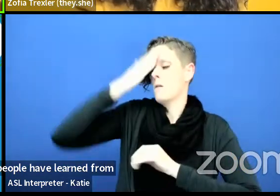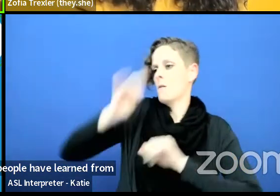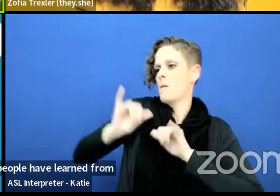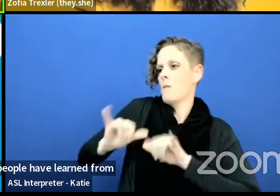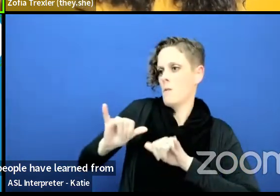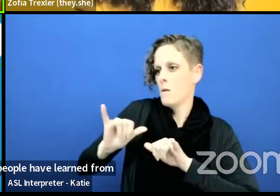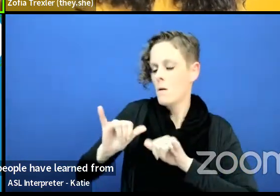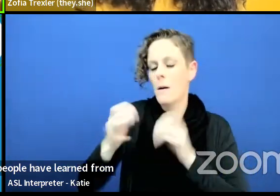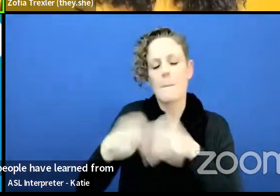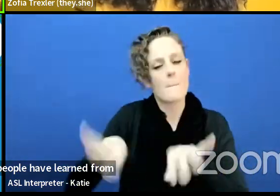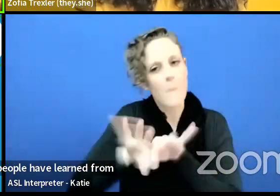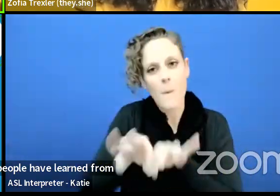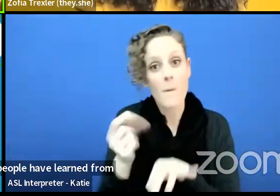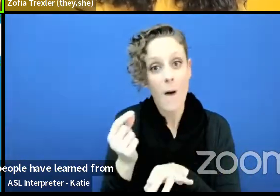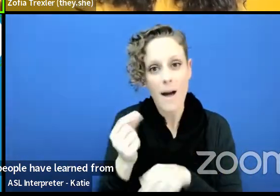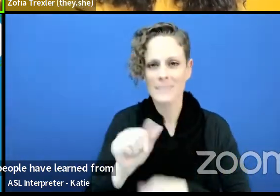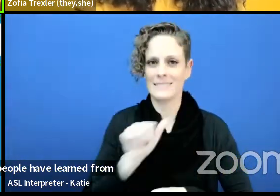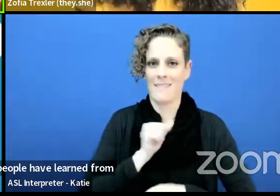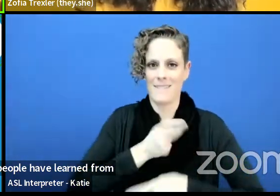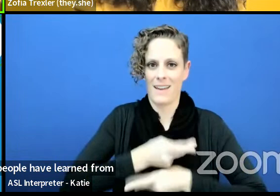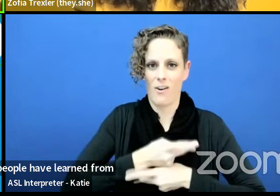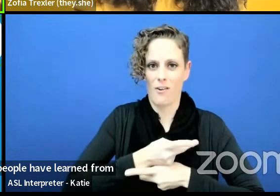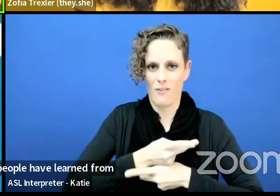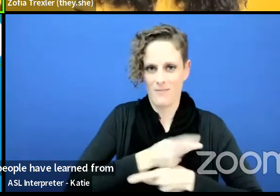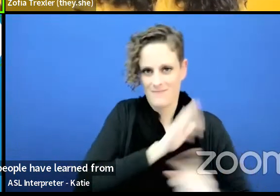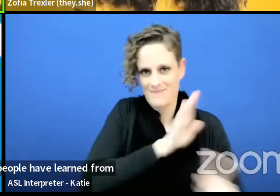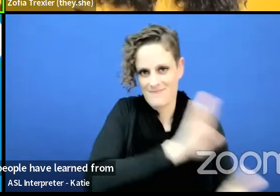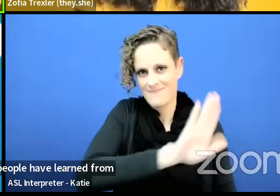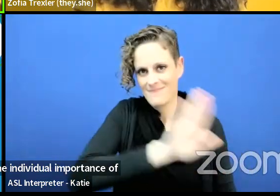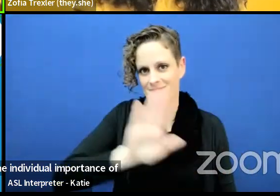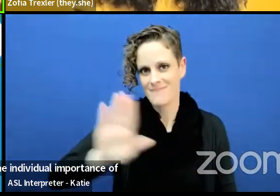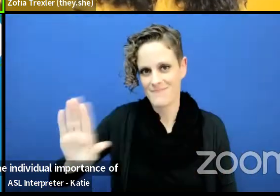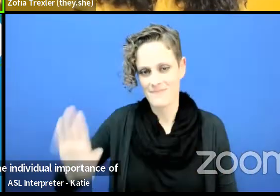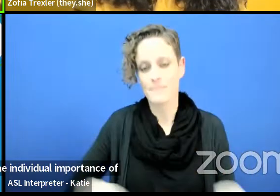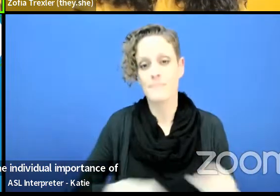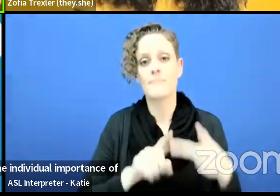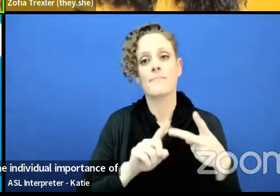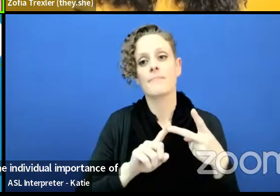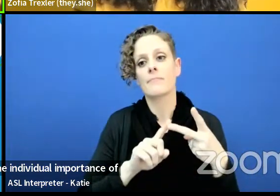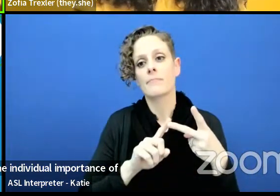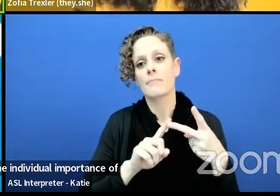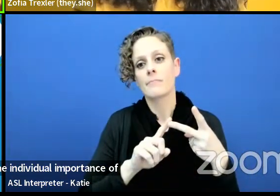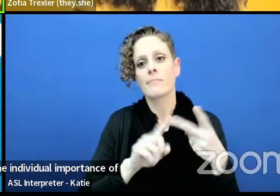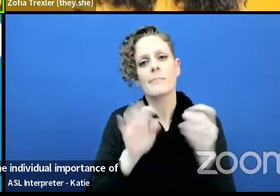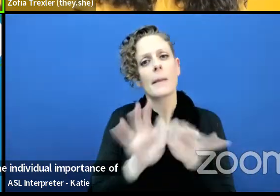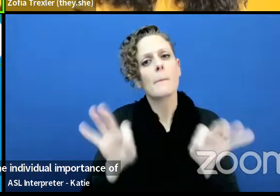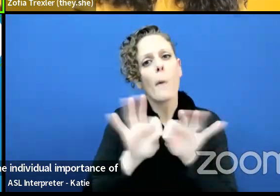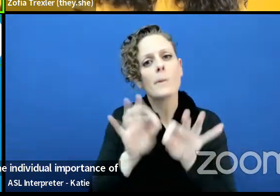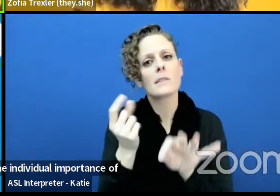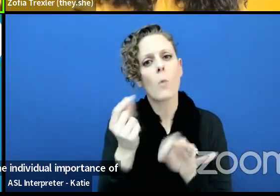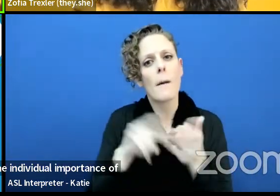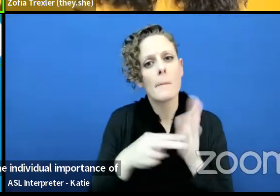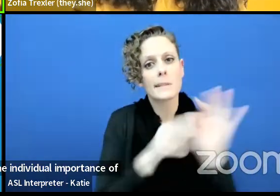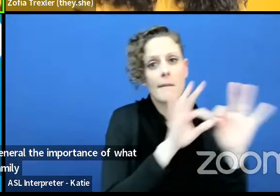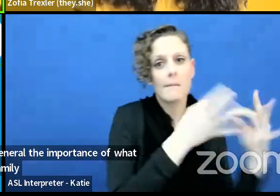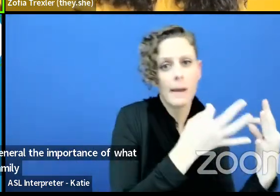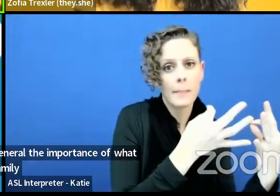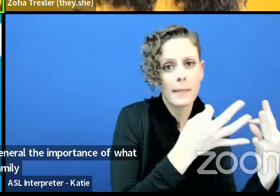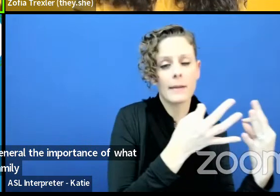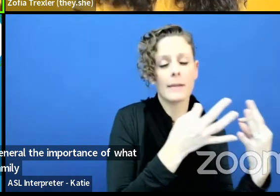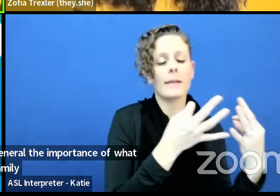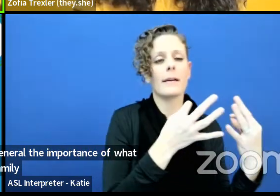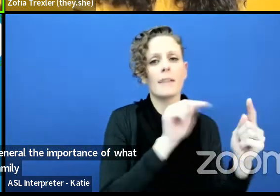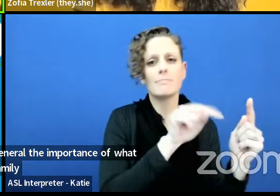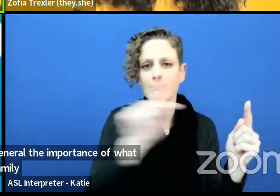of self-care, as well as just in general, the importance of what family and everything means.